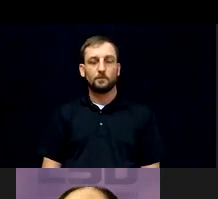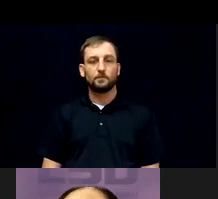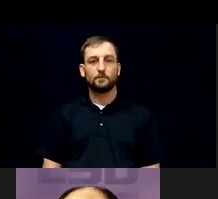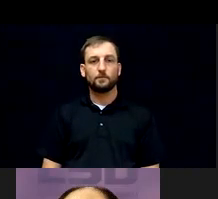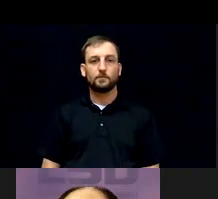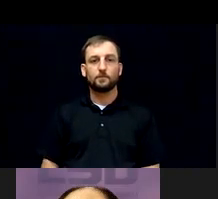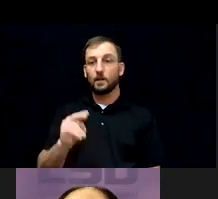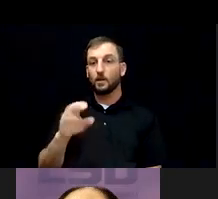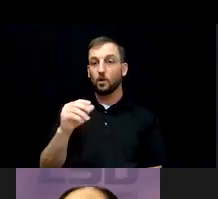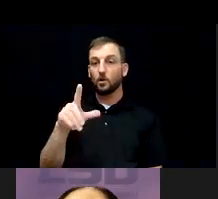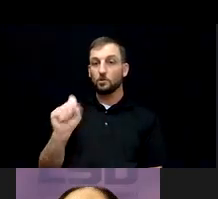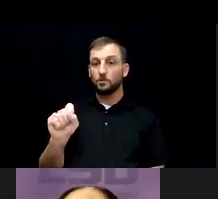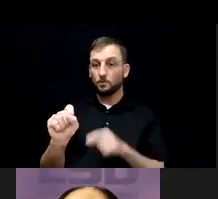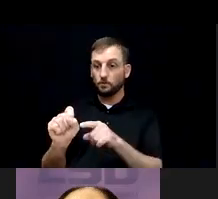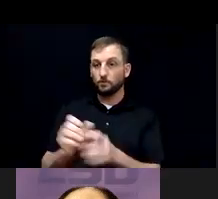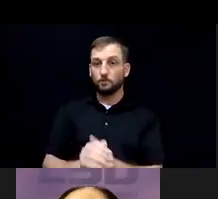Nicholls.